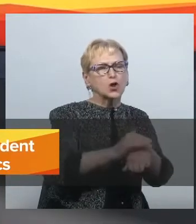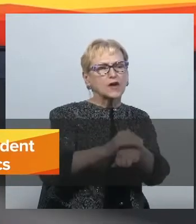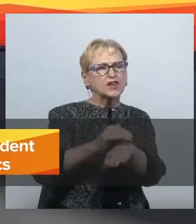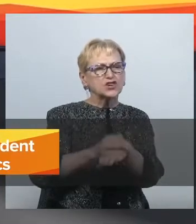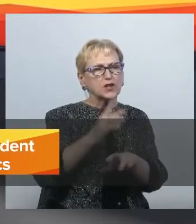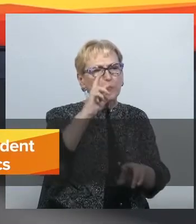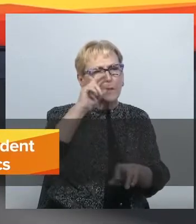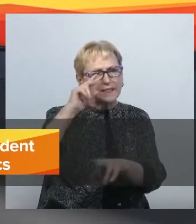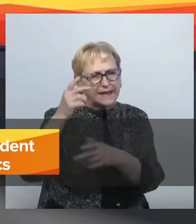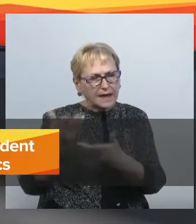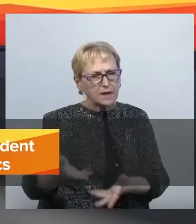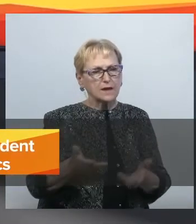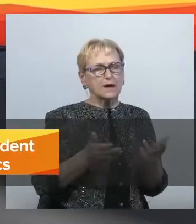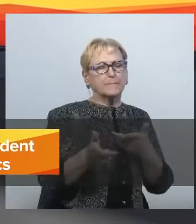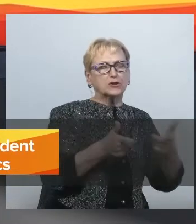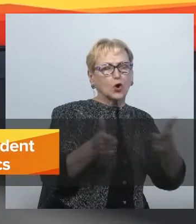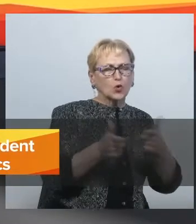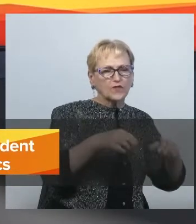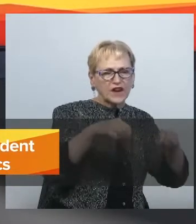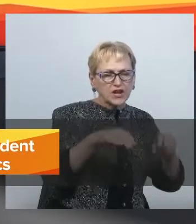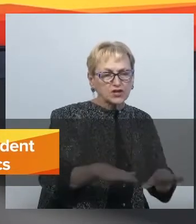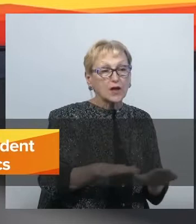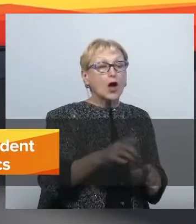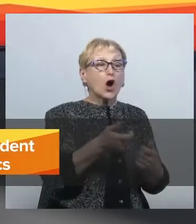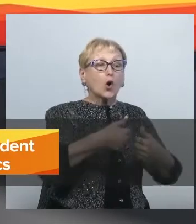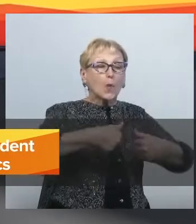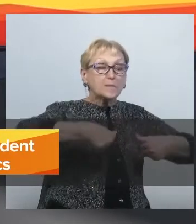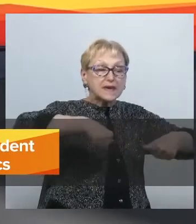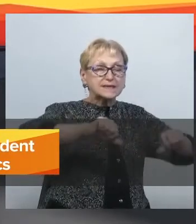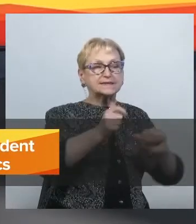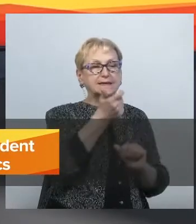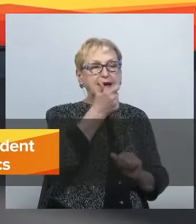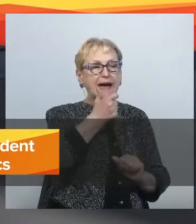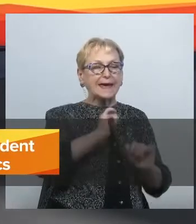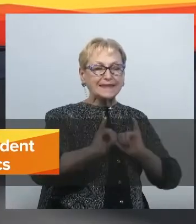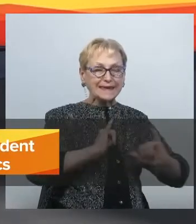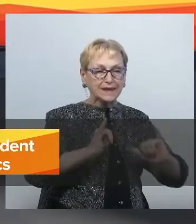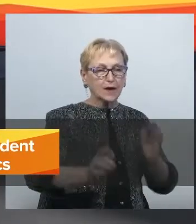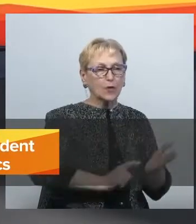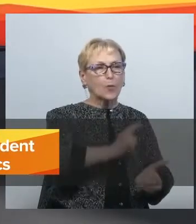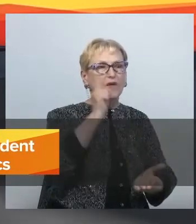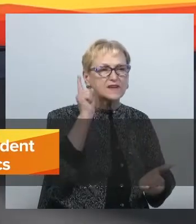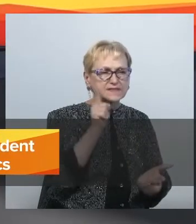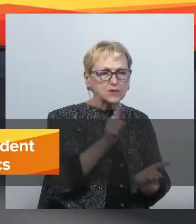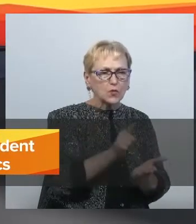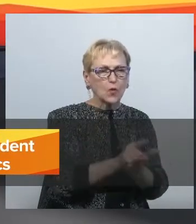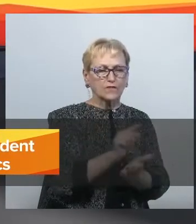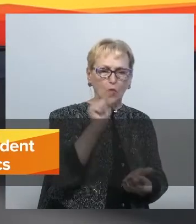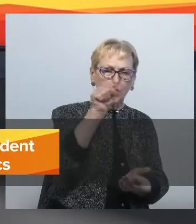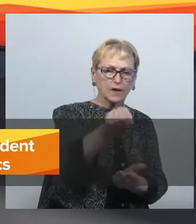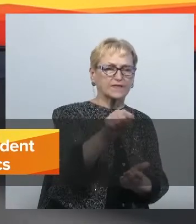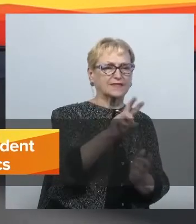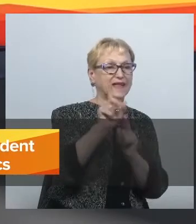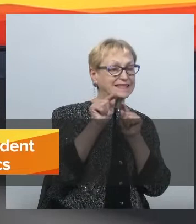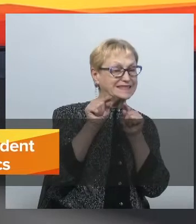or some mistakes, and when the decision is being prepared, the Commission of Journalist Ethics always contacts with the